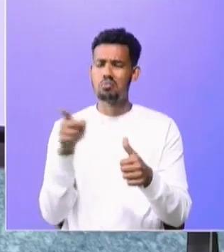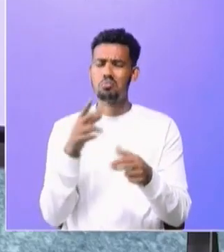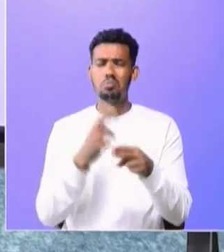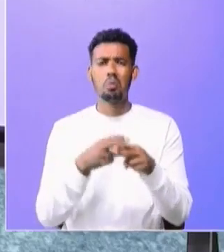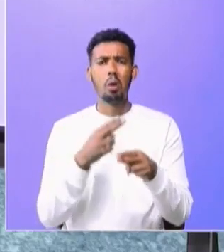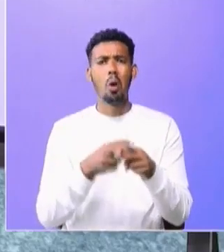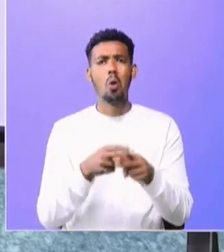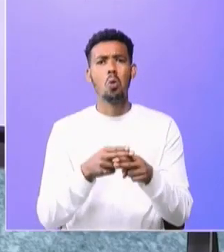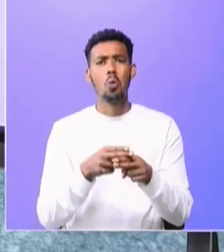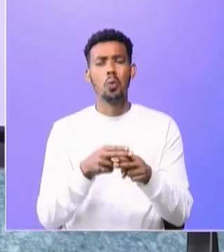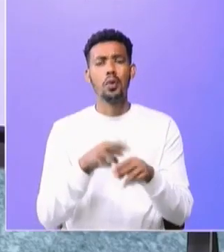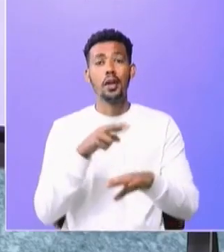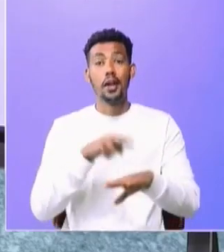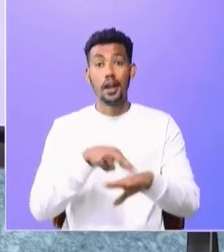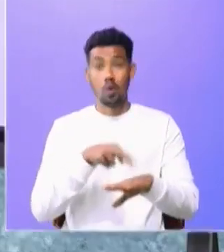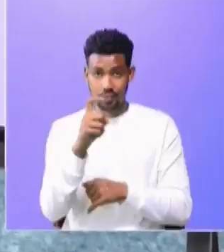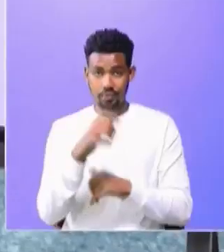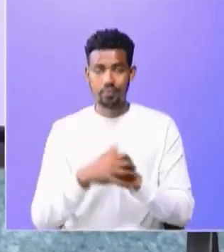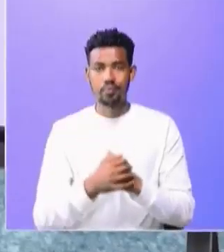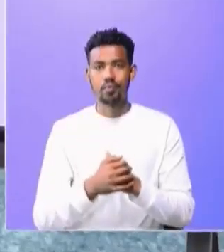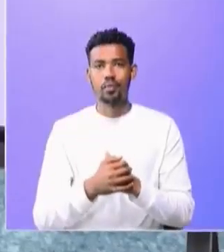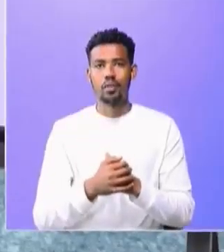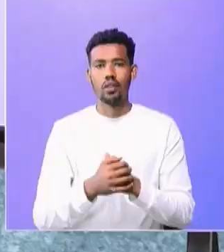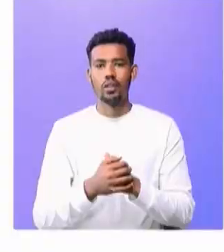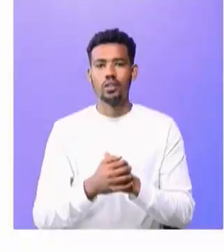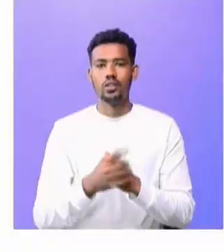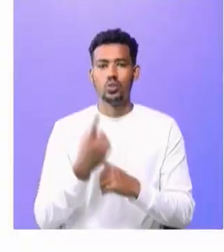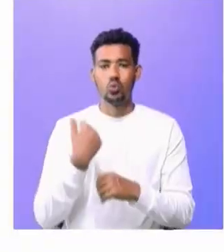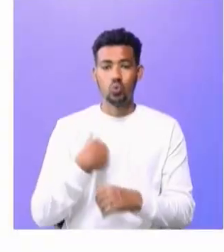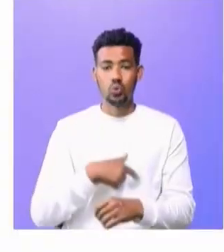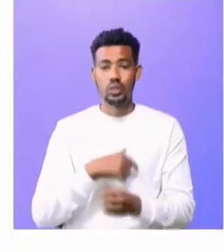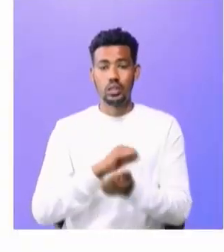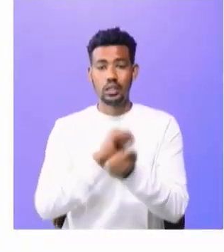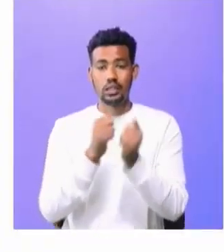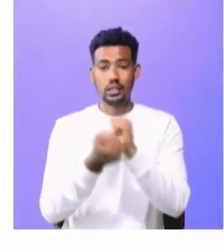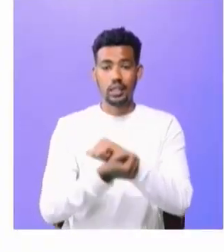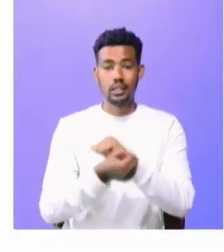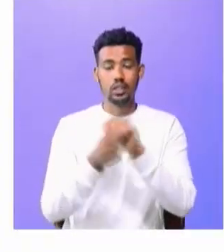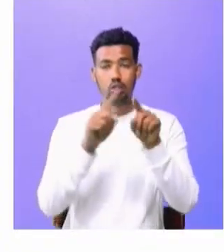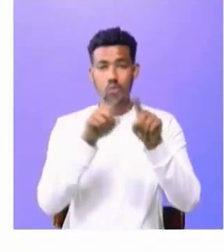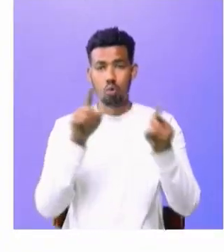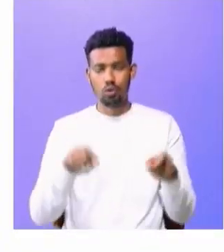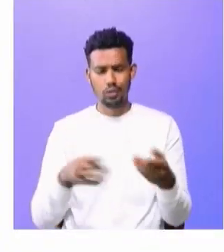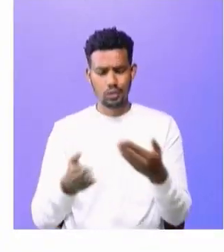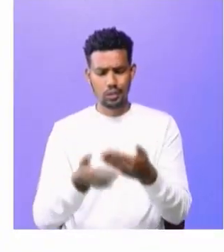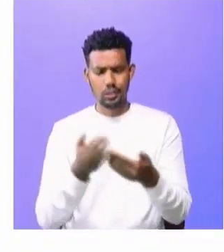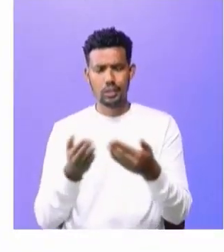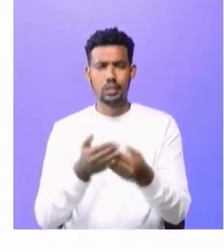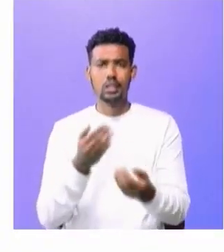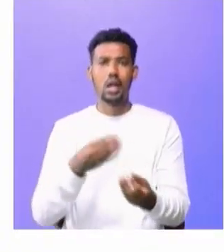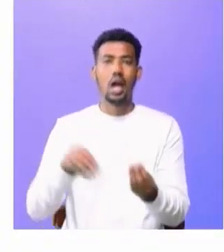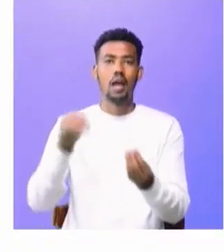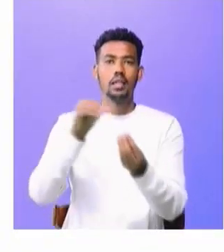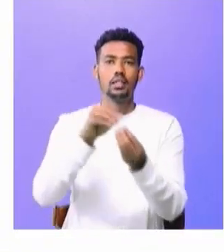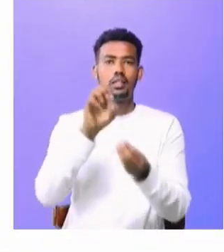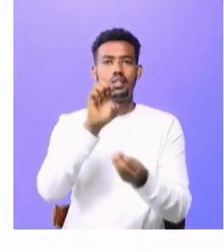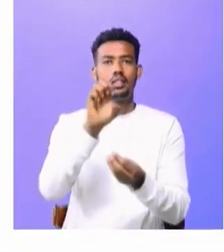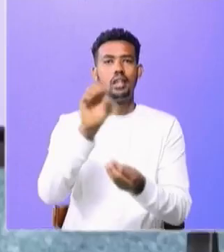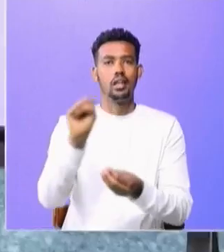form ending with X. So when we change it, box, easily adding